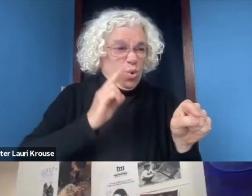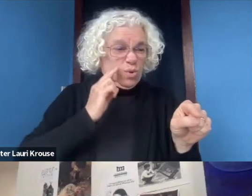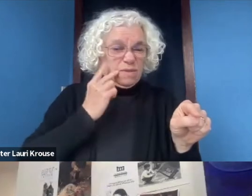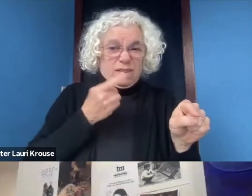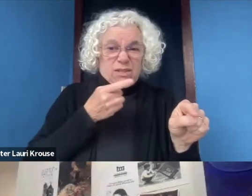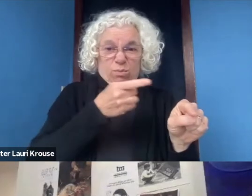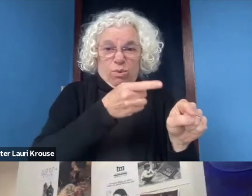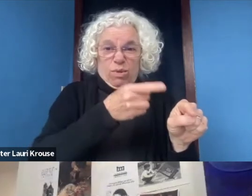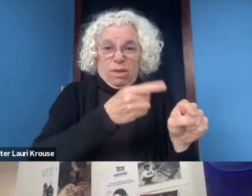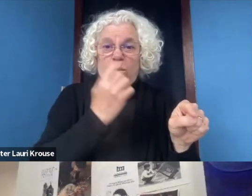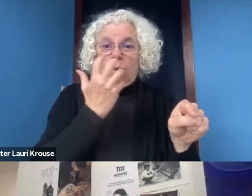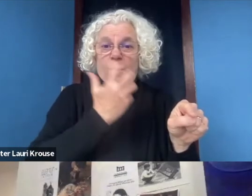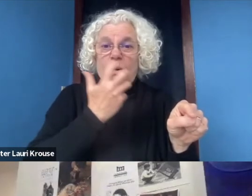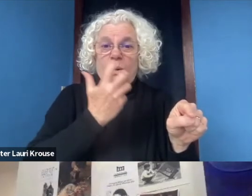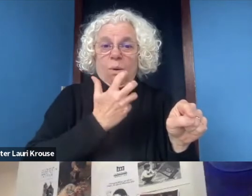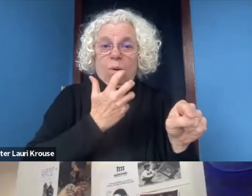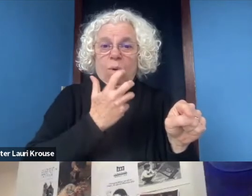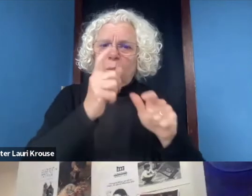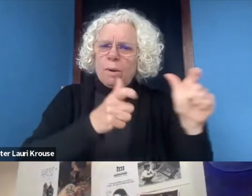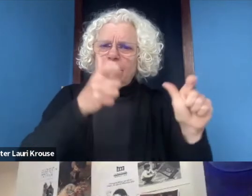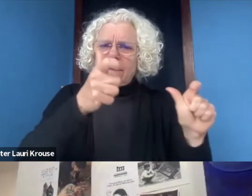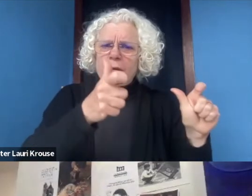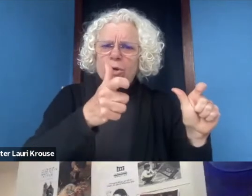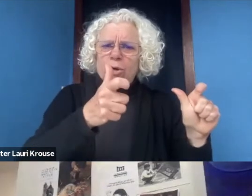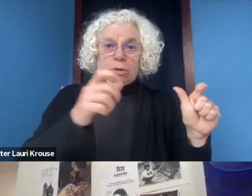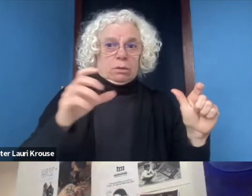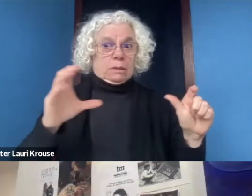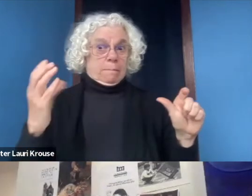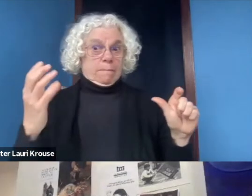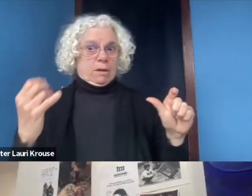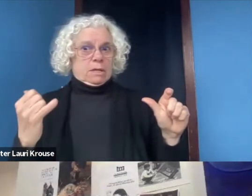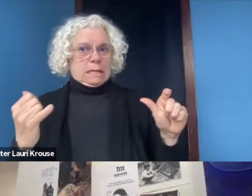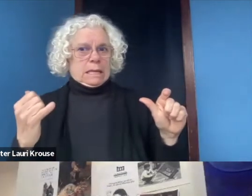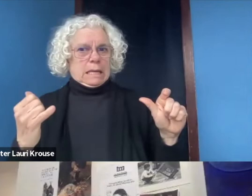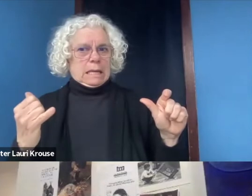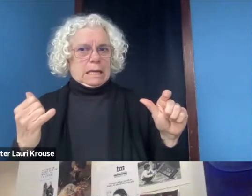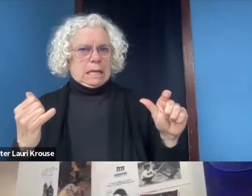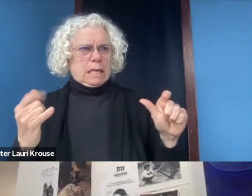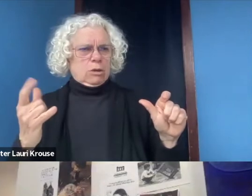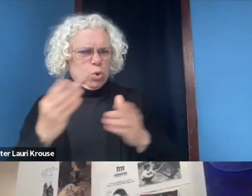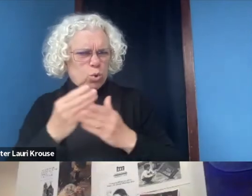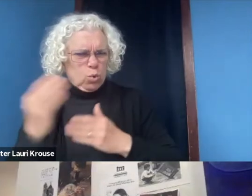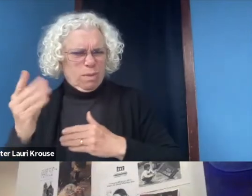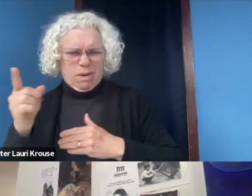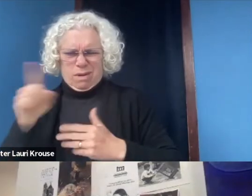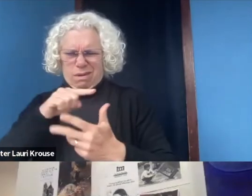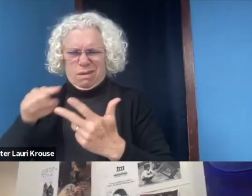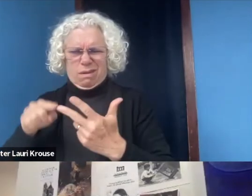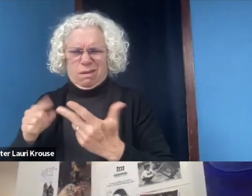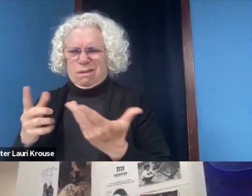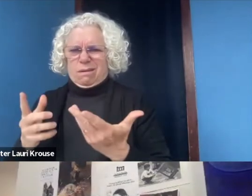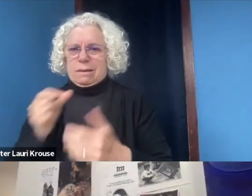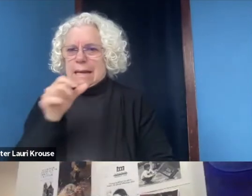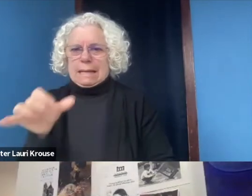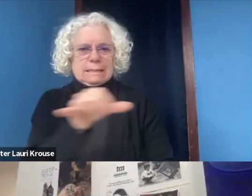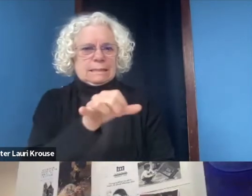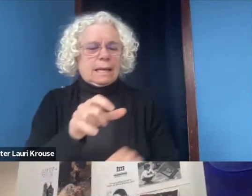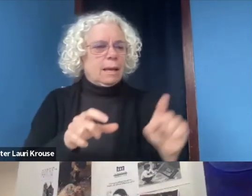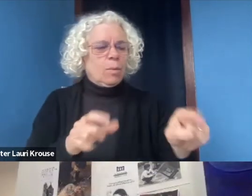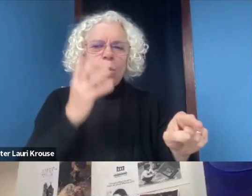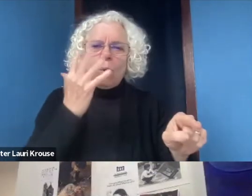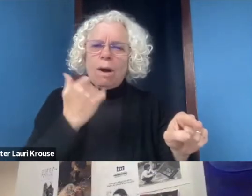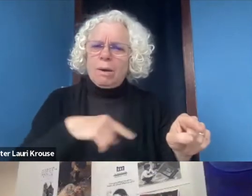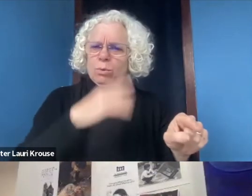was provided, were larger than what you see today in the supermarkets, because this was the best way to grow